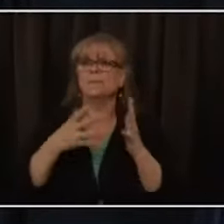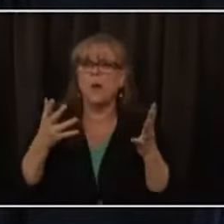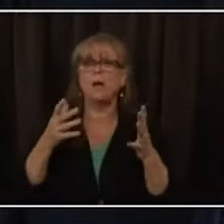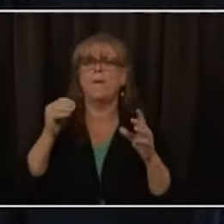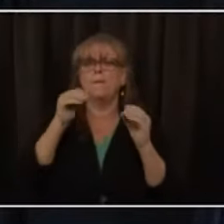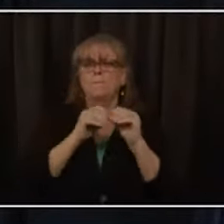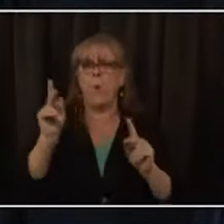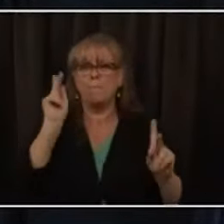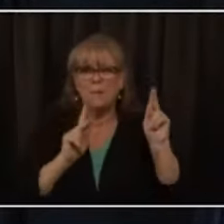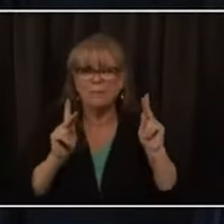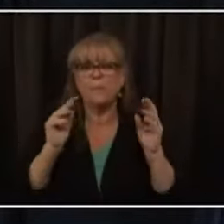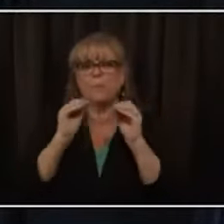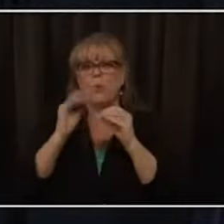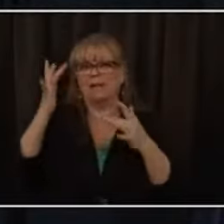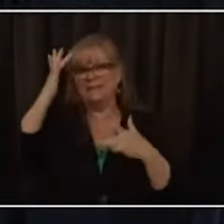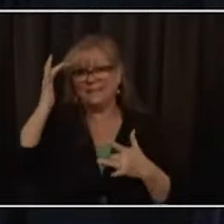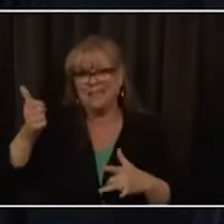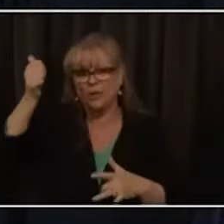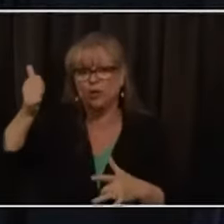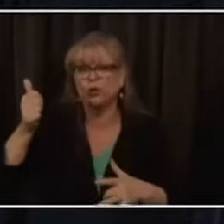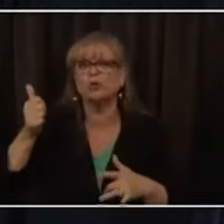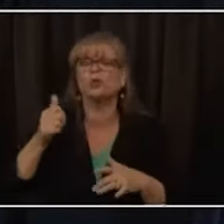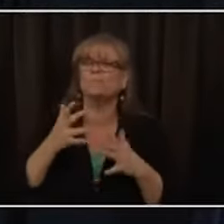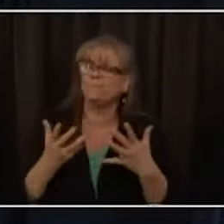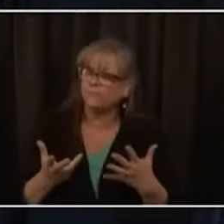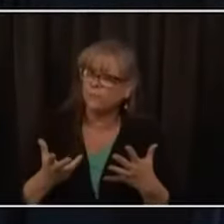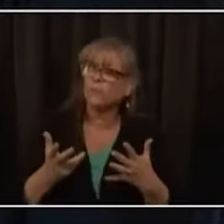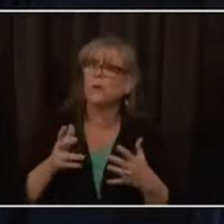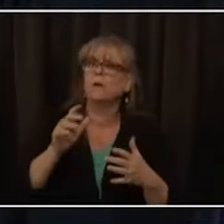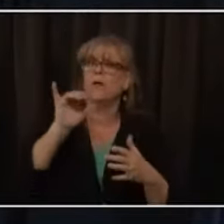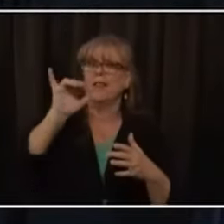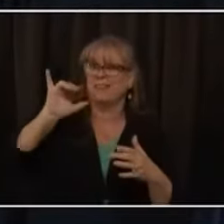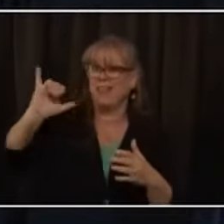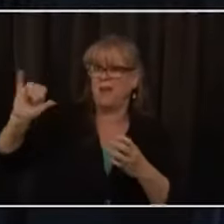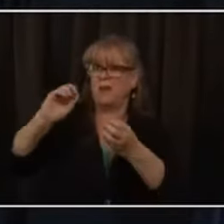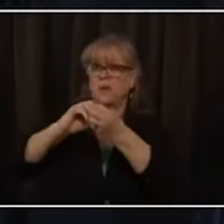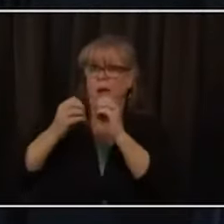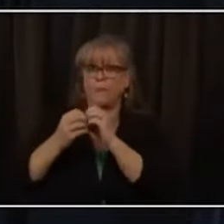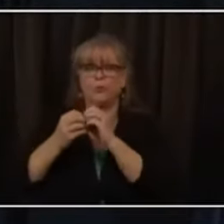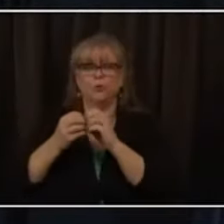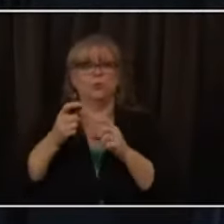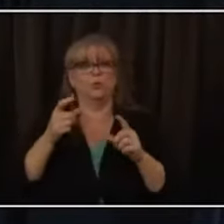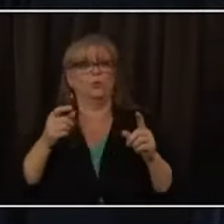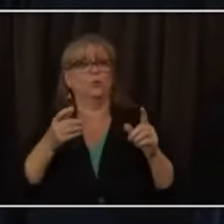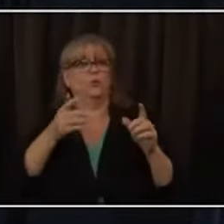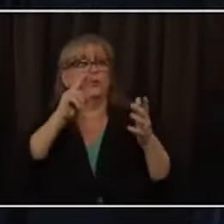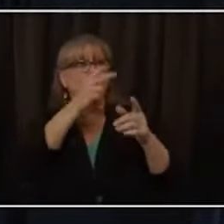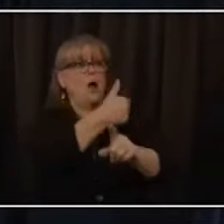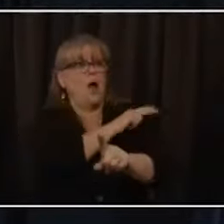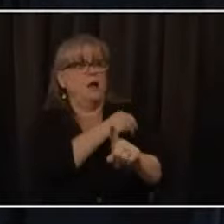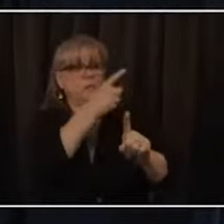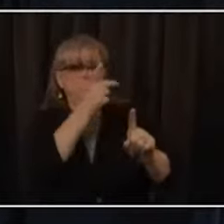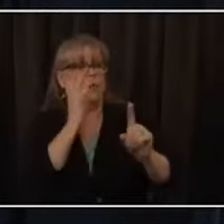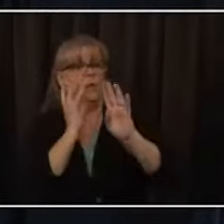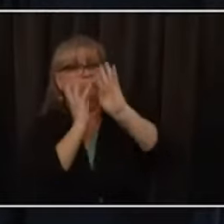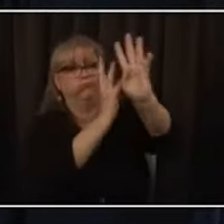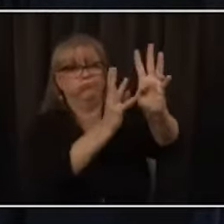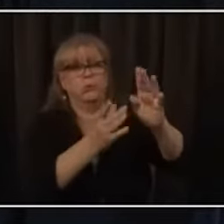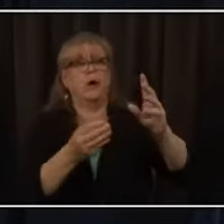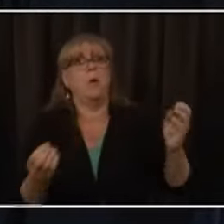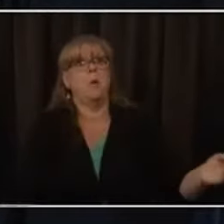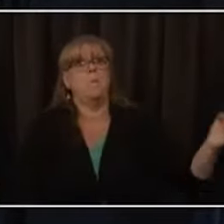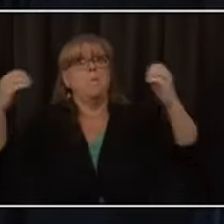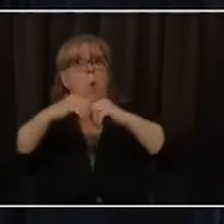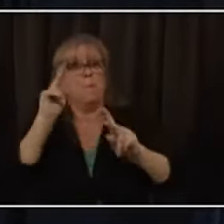static percentage of people that need to be hospitalized and die, that number's higher because more people get them. And the B117